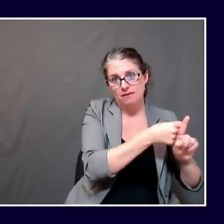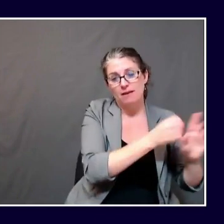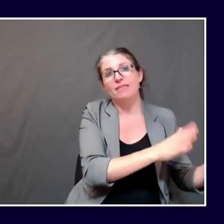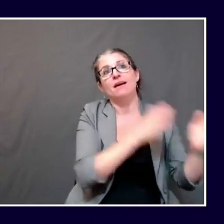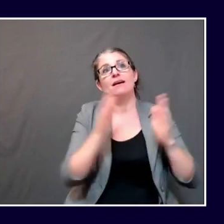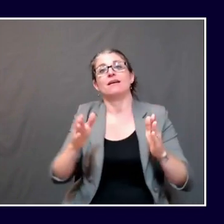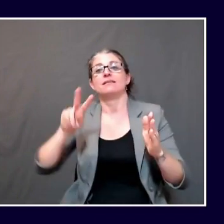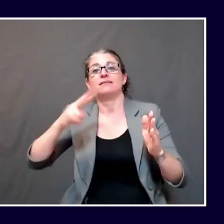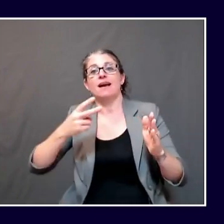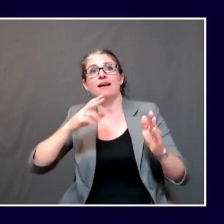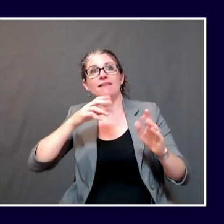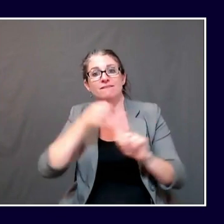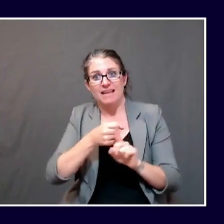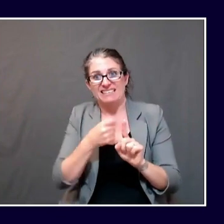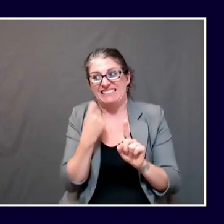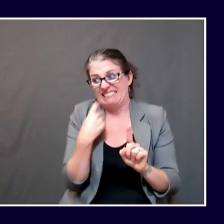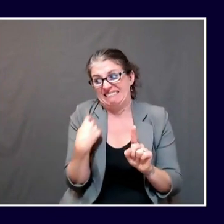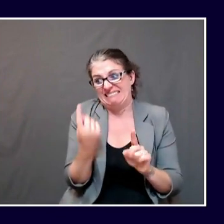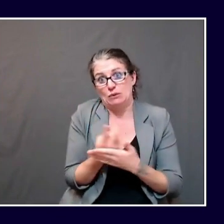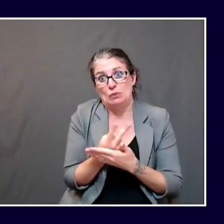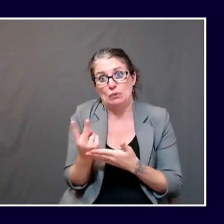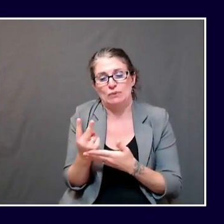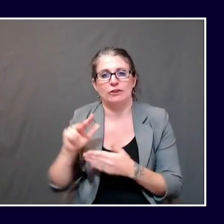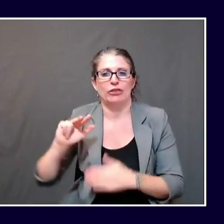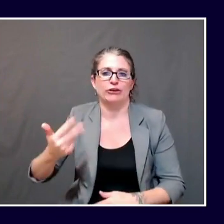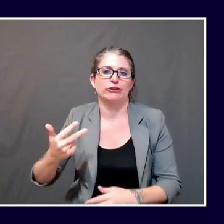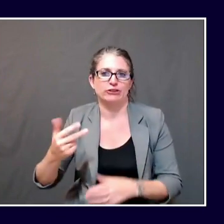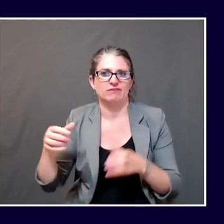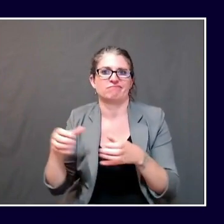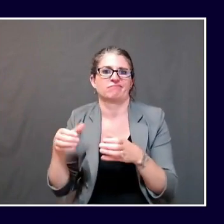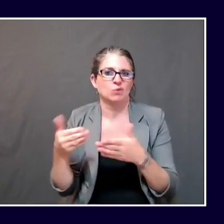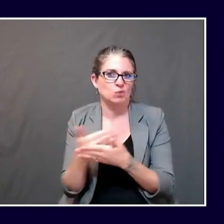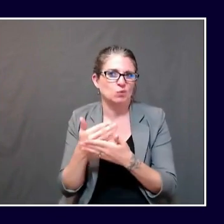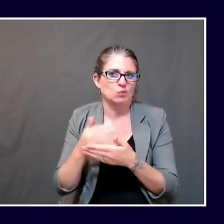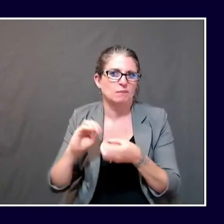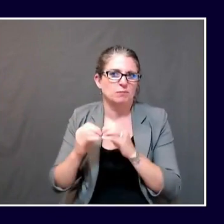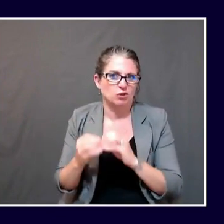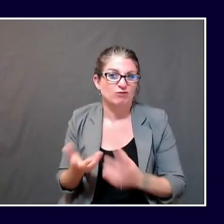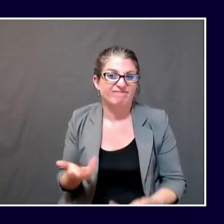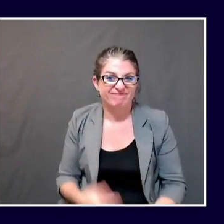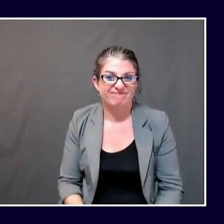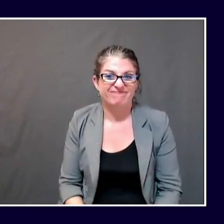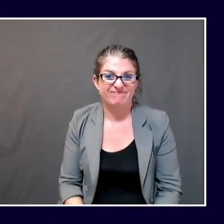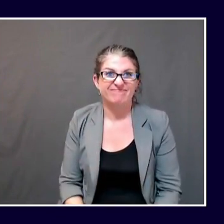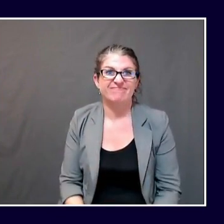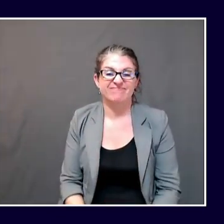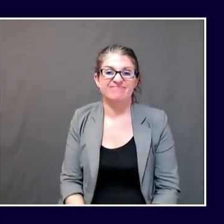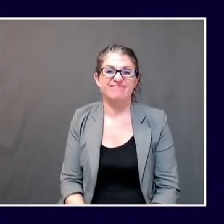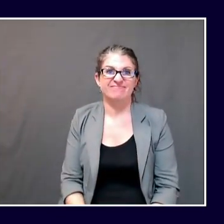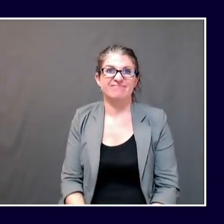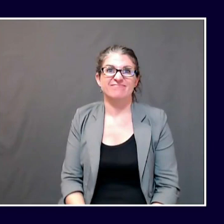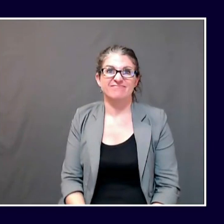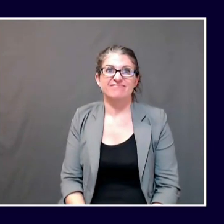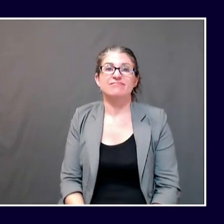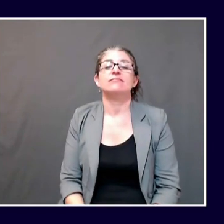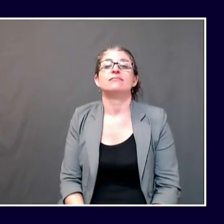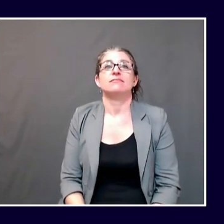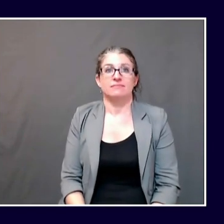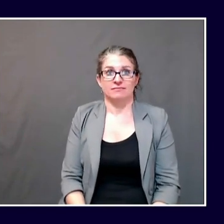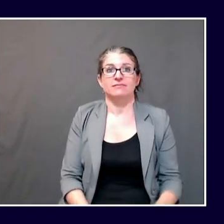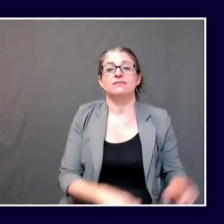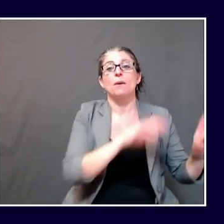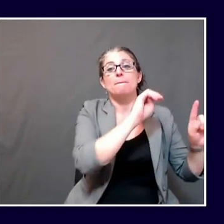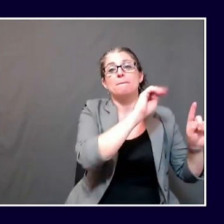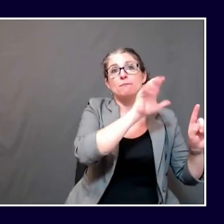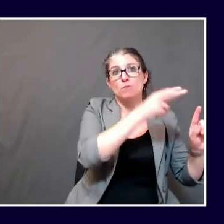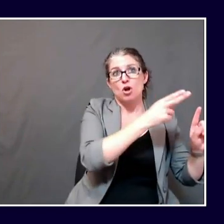make, or not the latter phase, the current phase. Couple of quick observations. The initial phase, March, April, May, was characterized